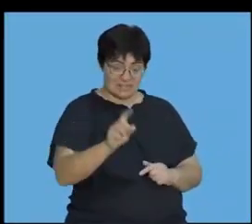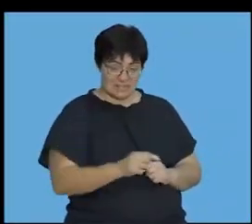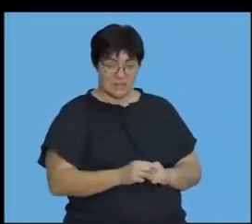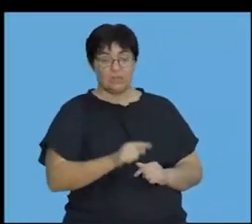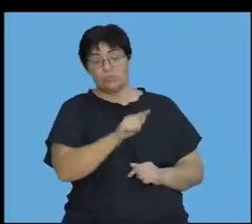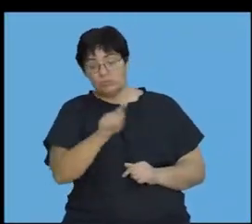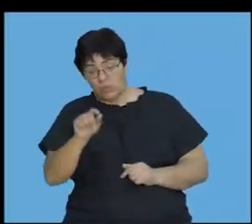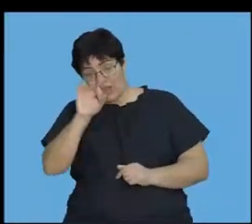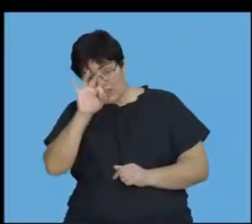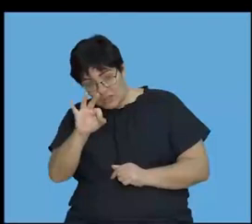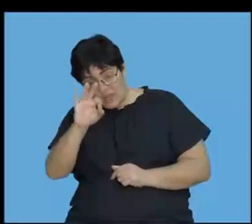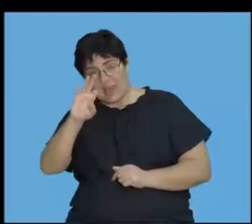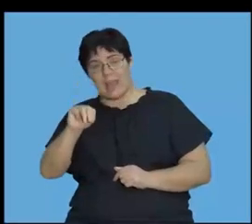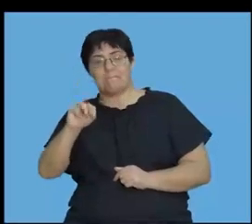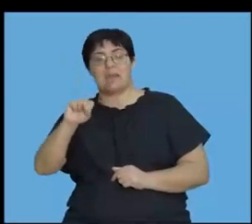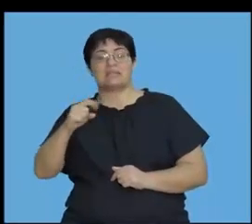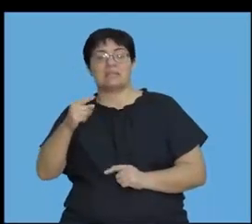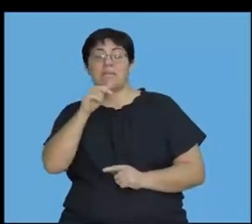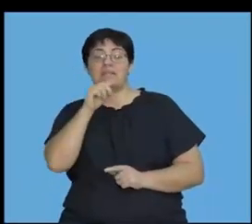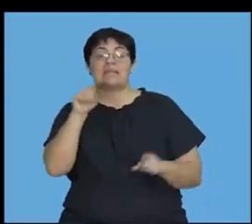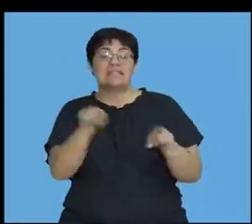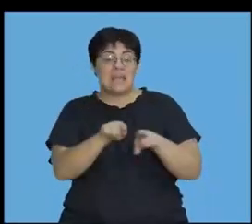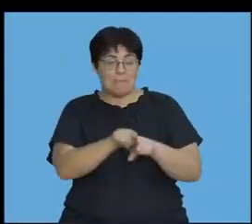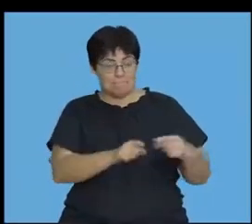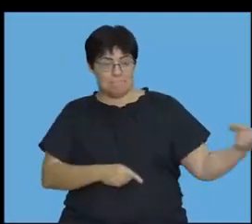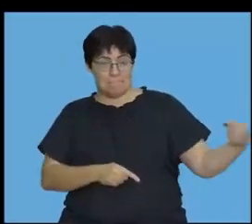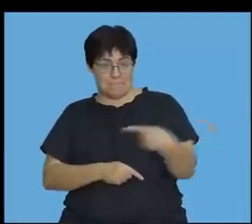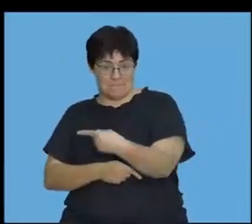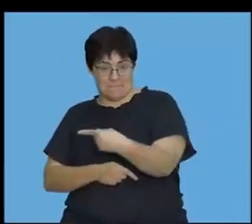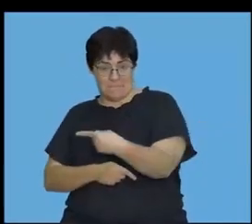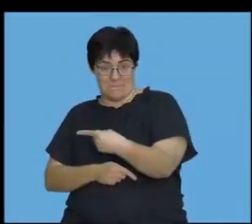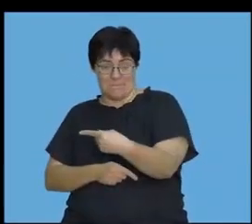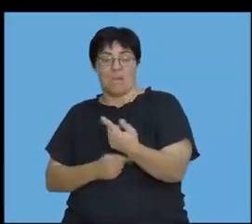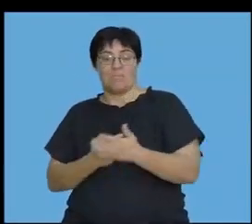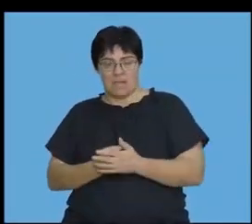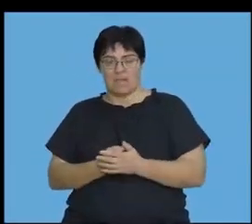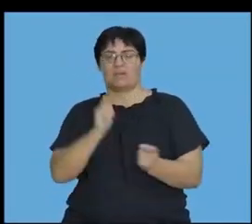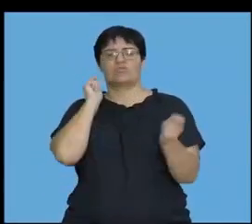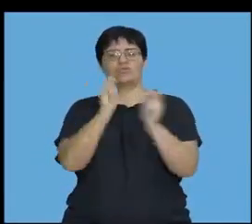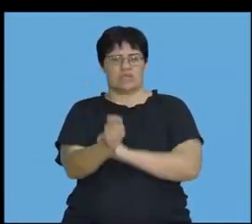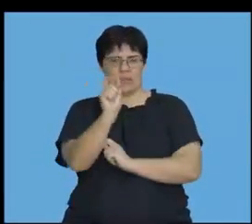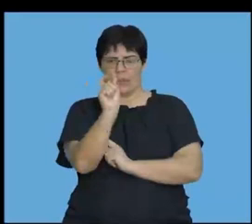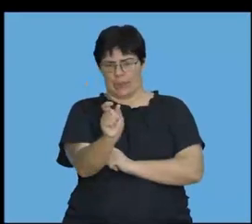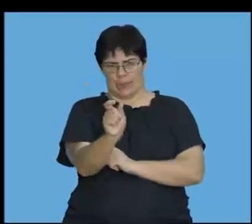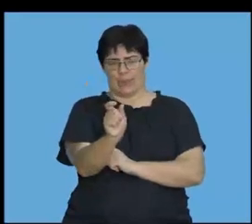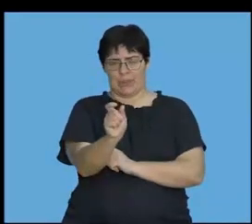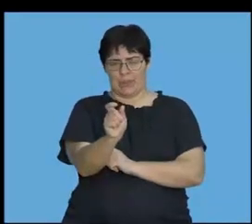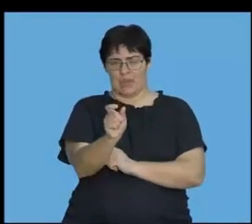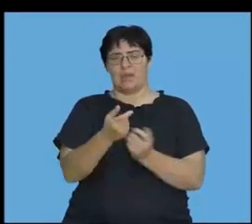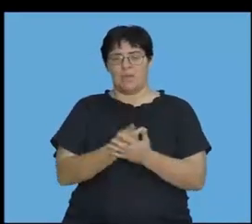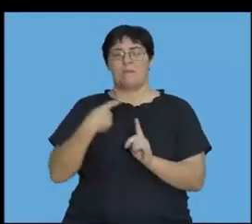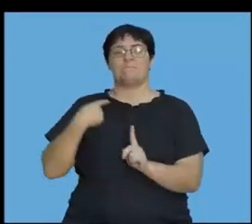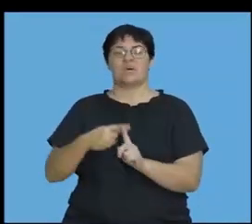per second to 3 meters per second, but it was in the same direction. So it was a small change